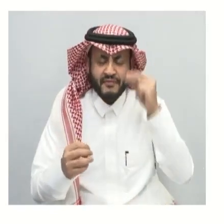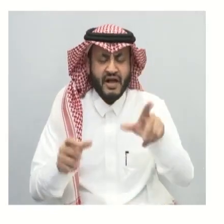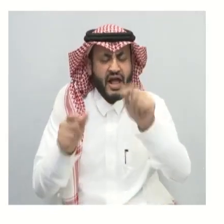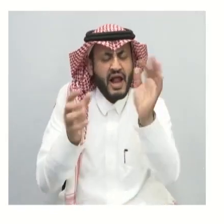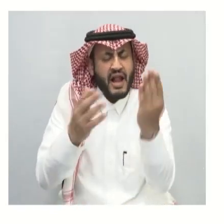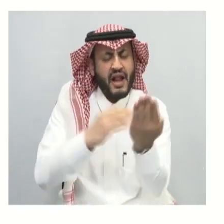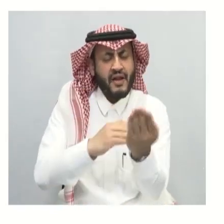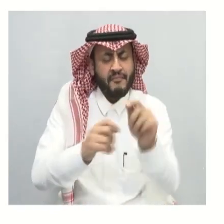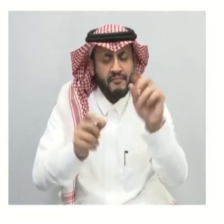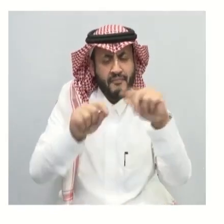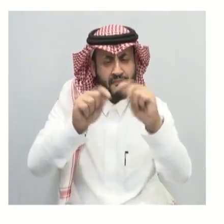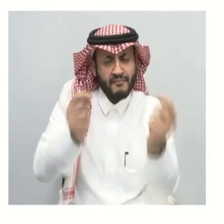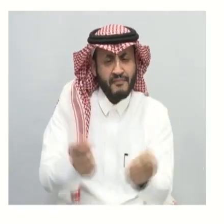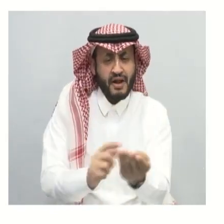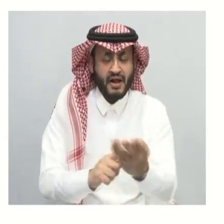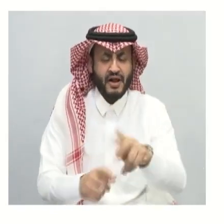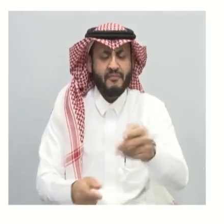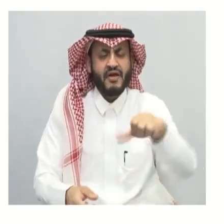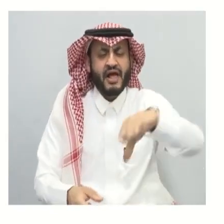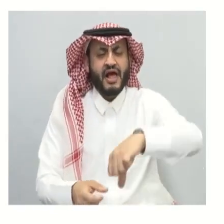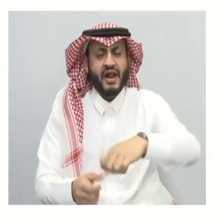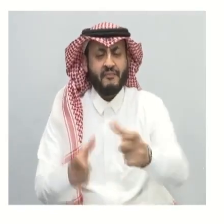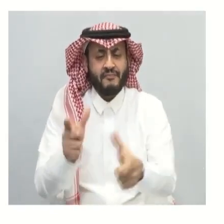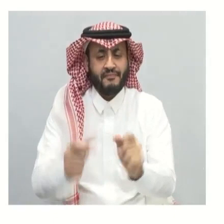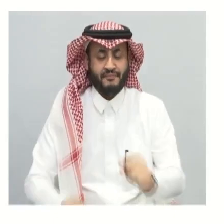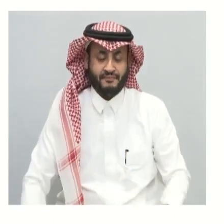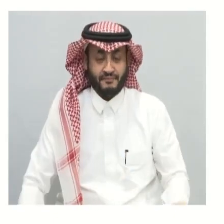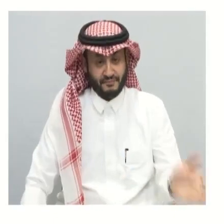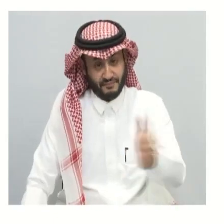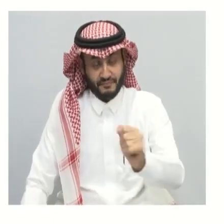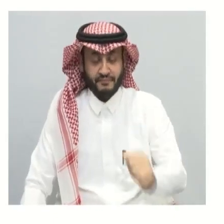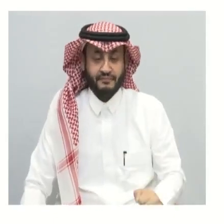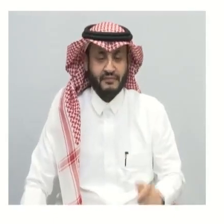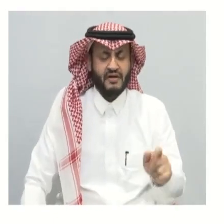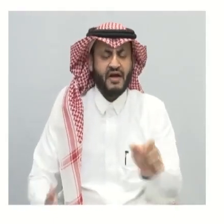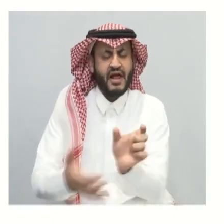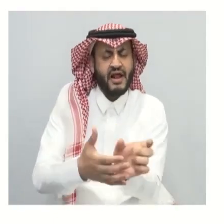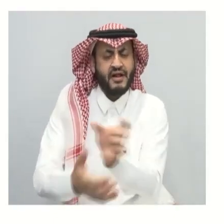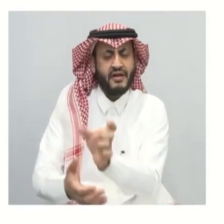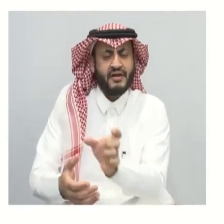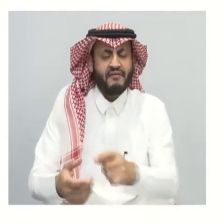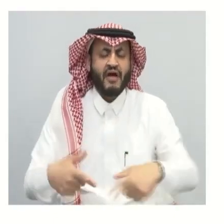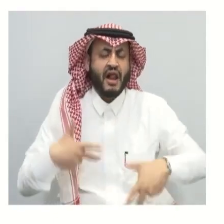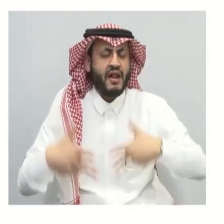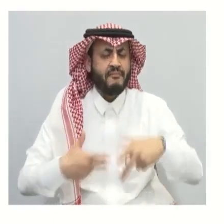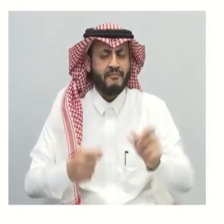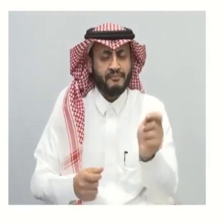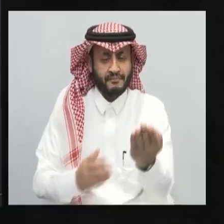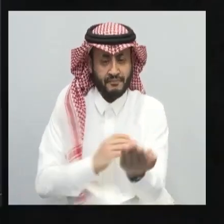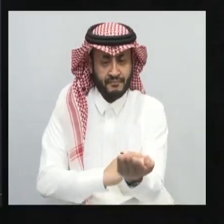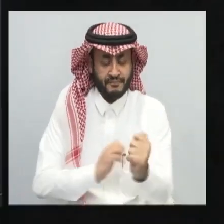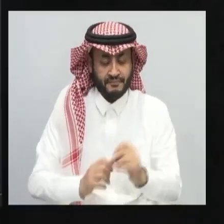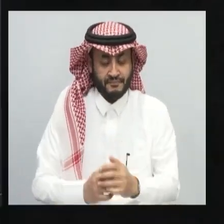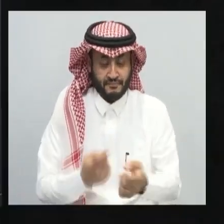a poster about a faulty item. Also, you will be able to fill in a self-reflection form, one